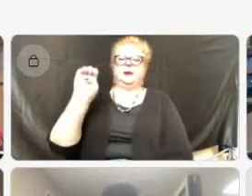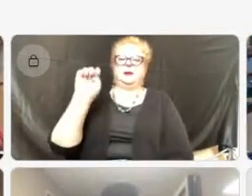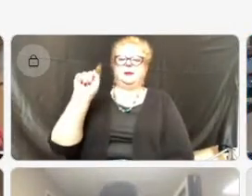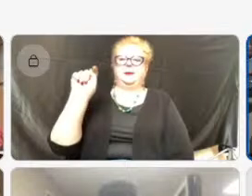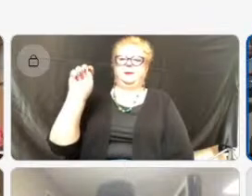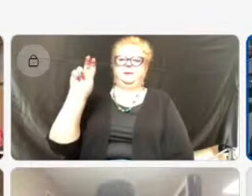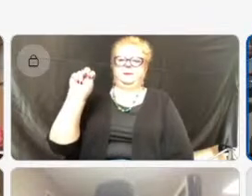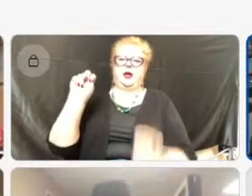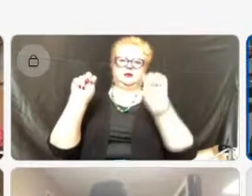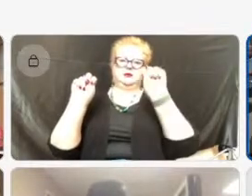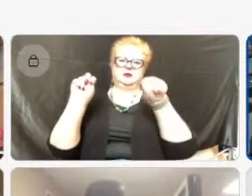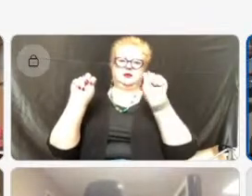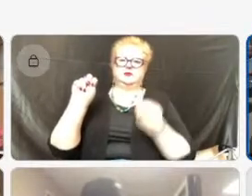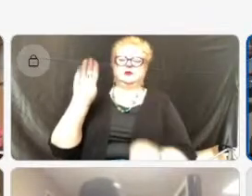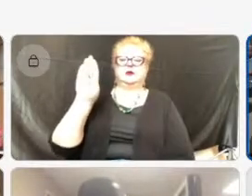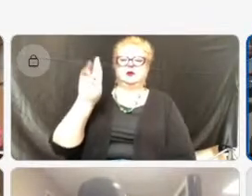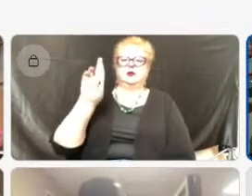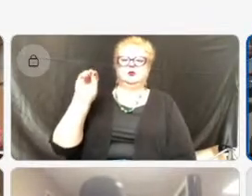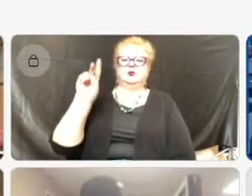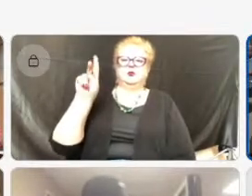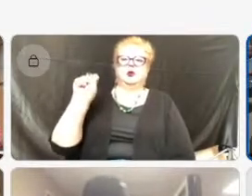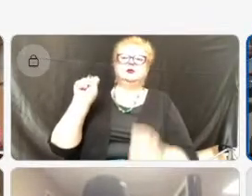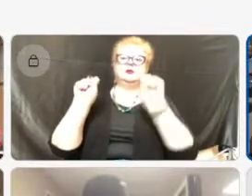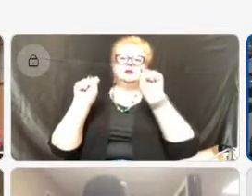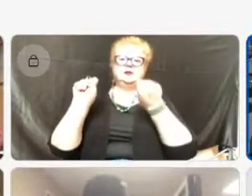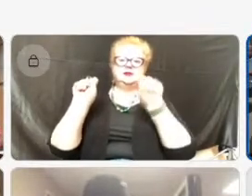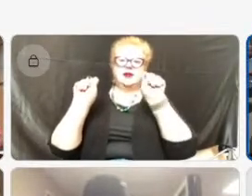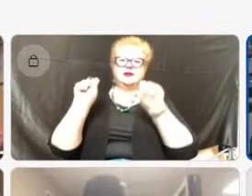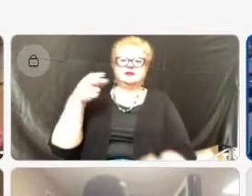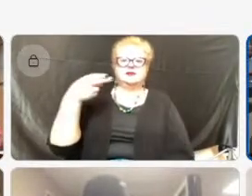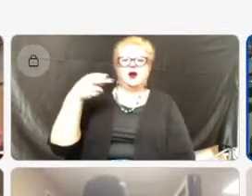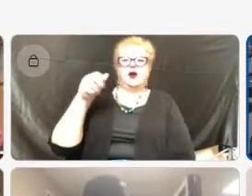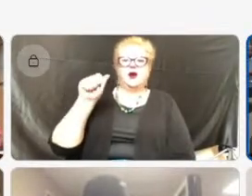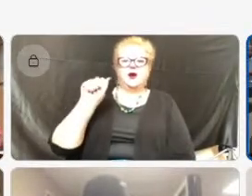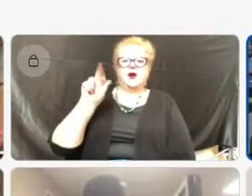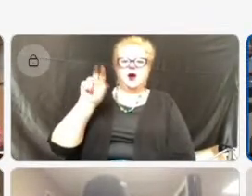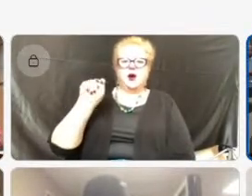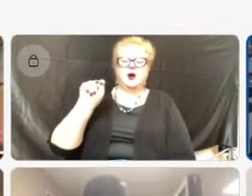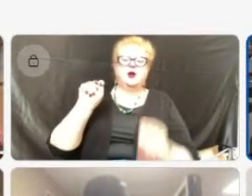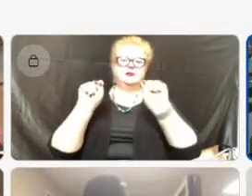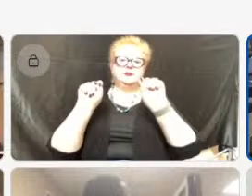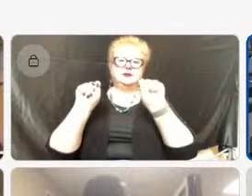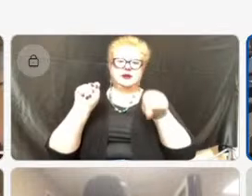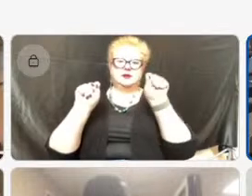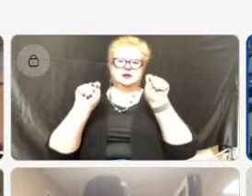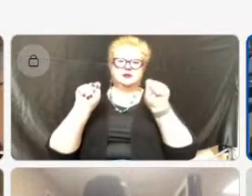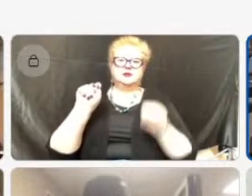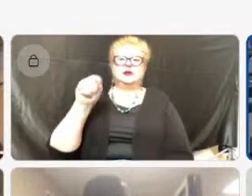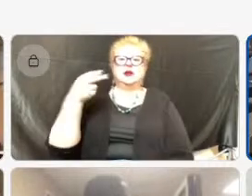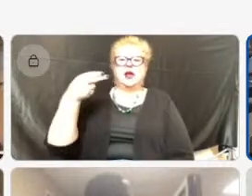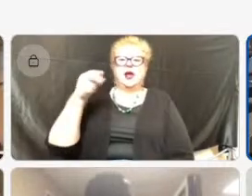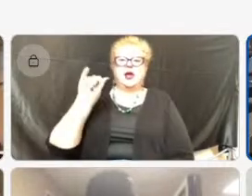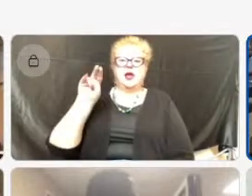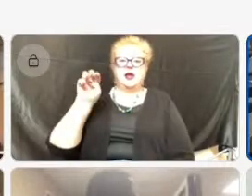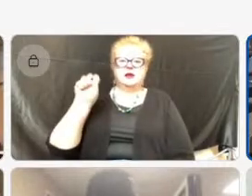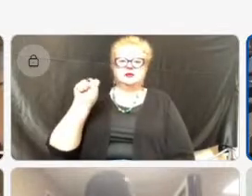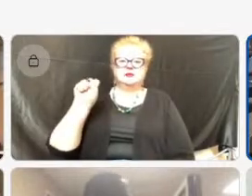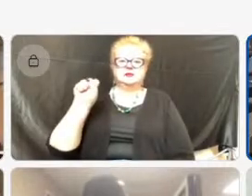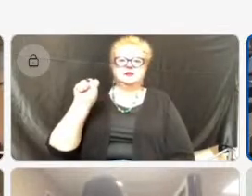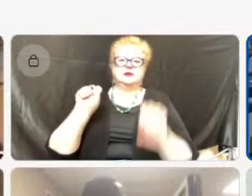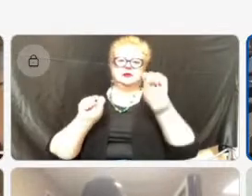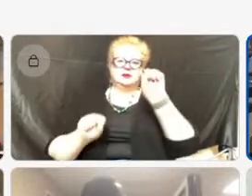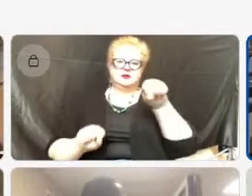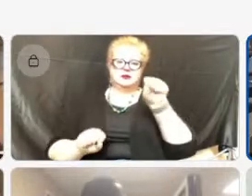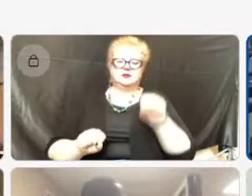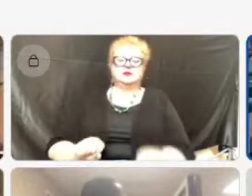Yes. Brooks? Yes. Hart? Yes. Haynes?